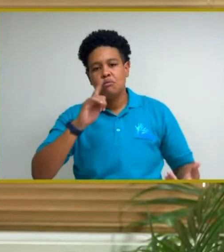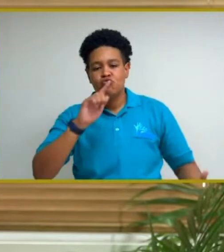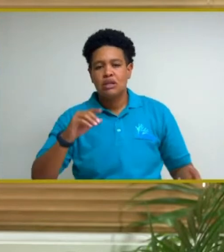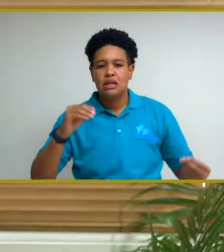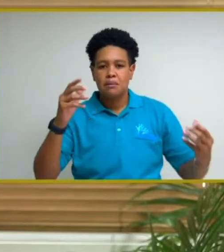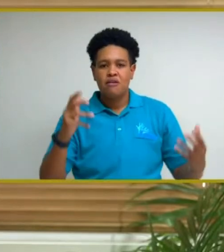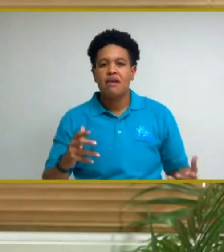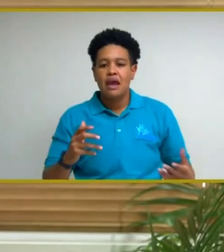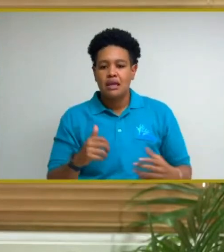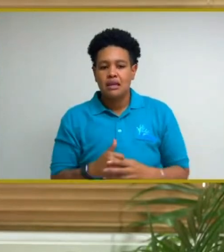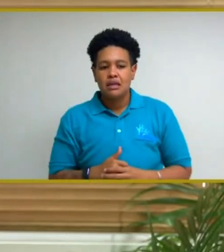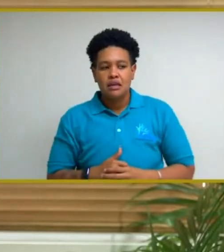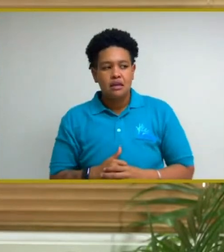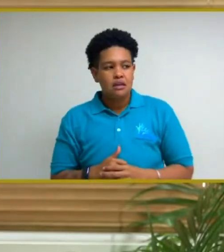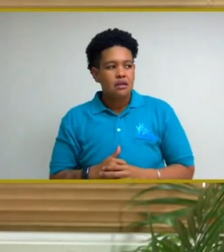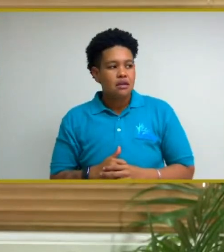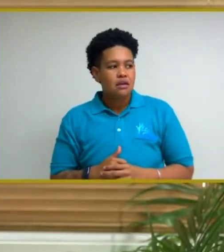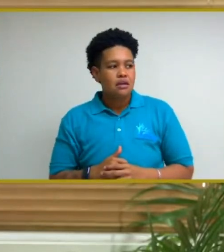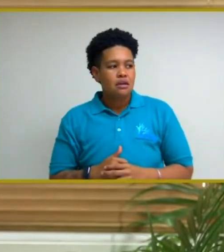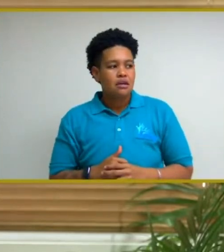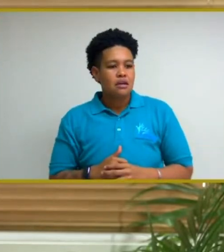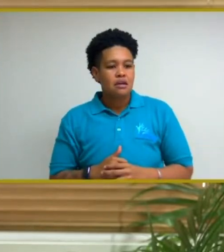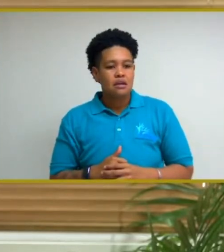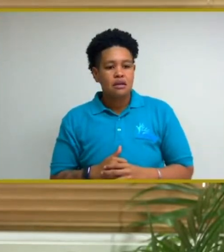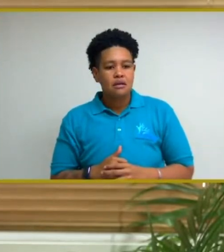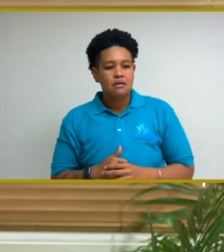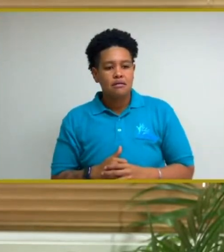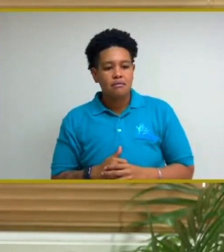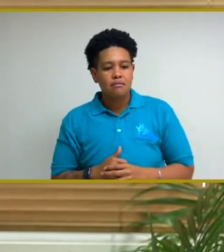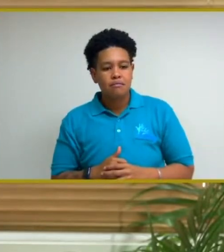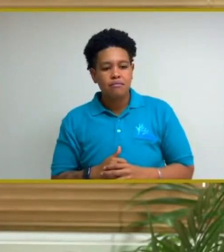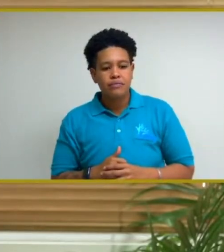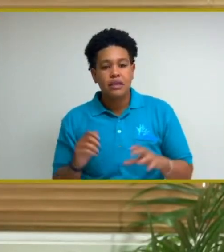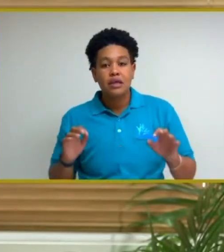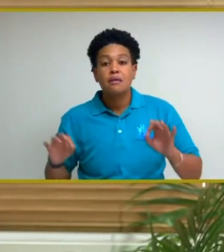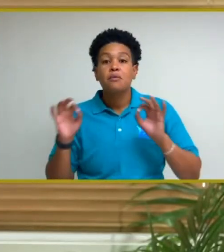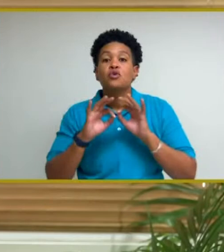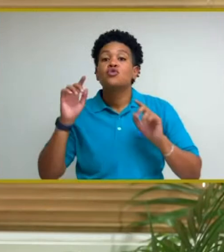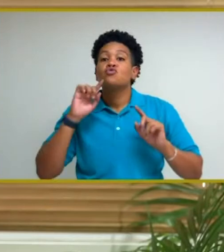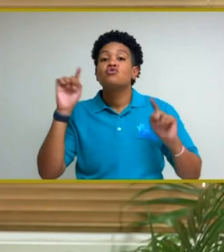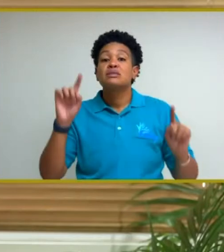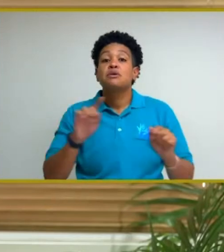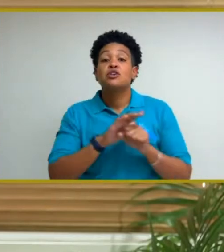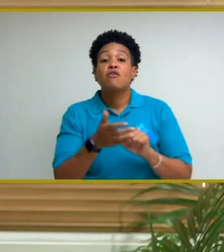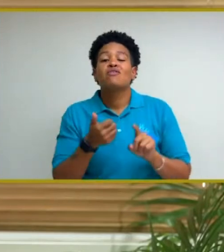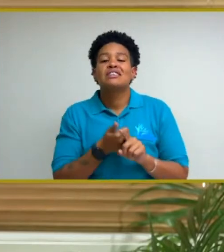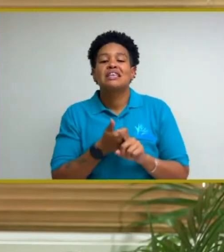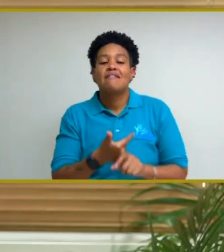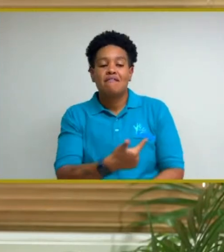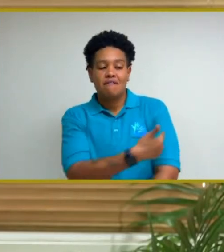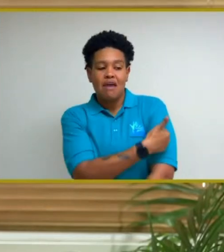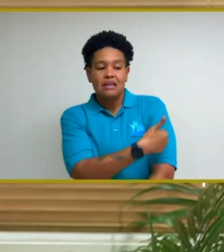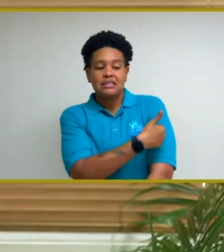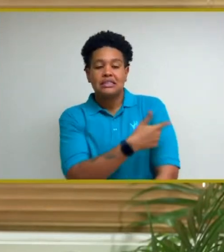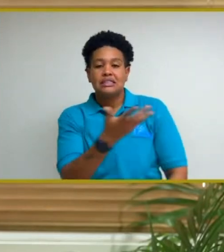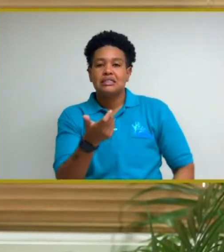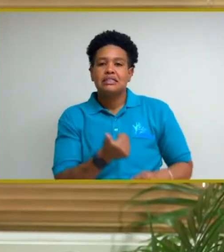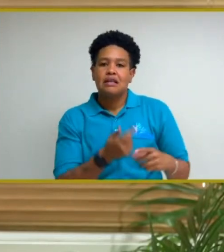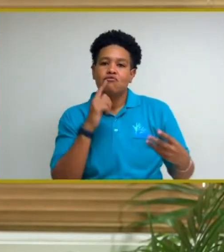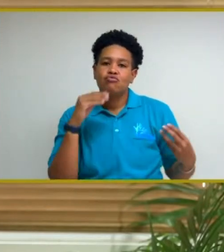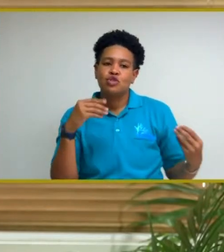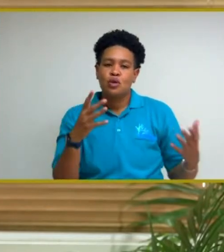provided. Important to the response of COVID, of course, is the vaccine